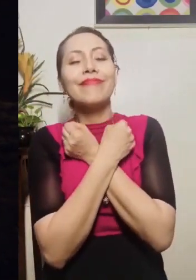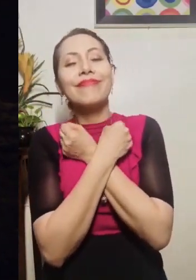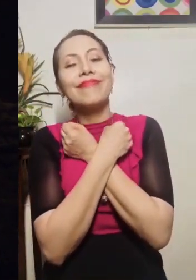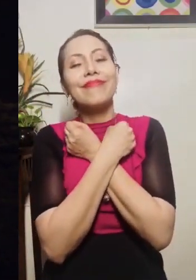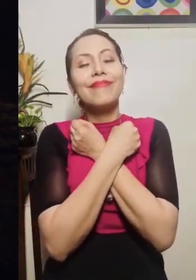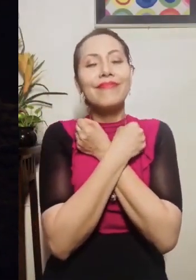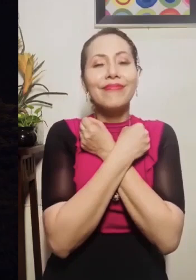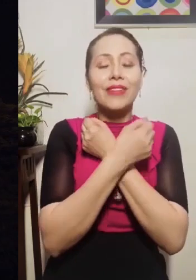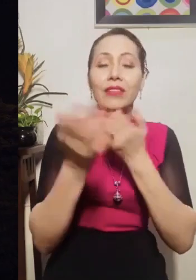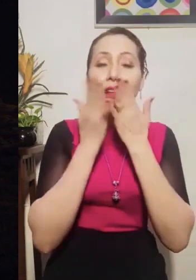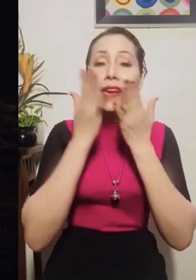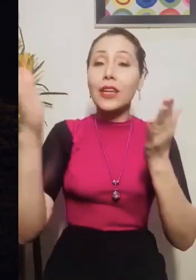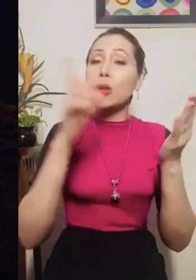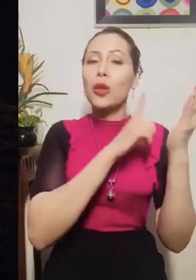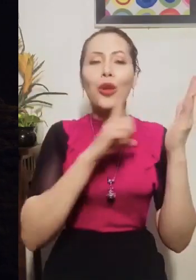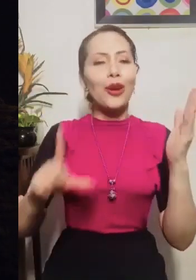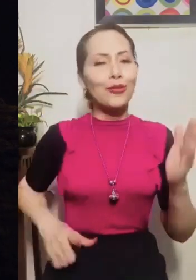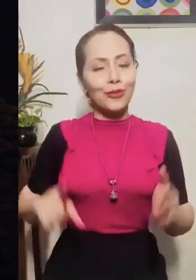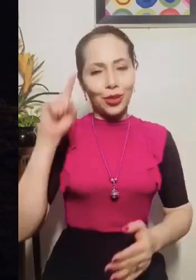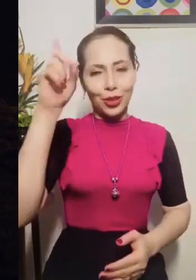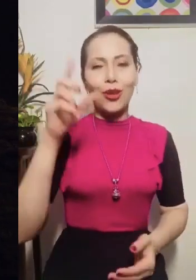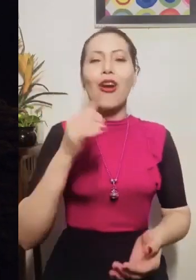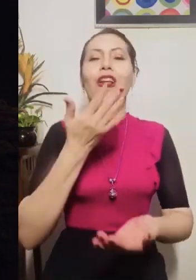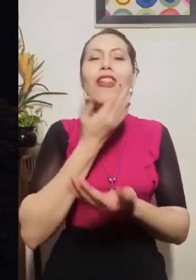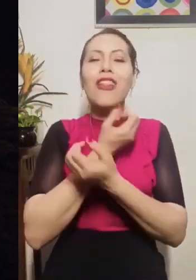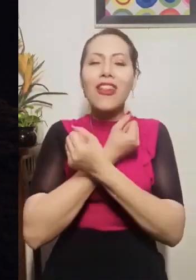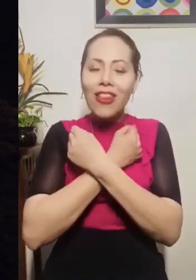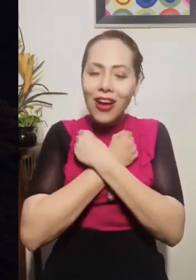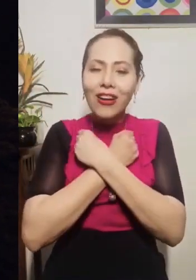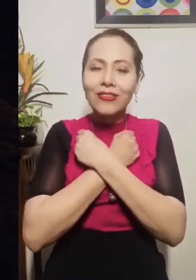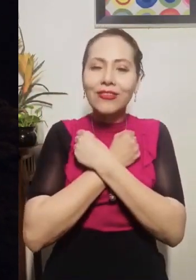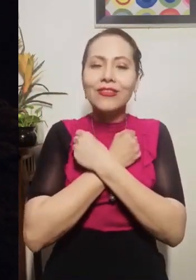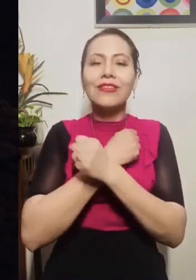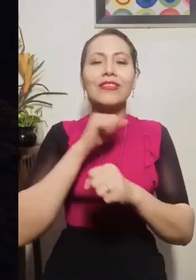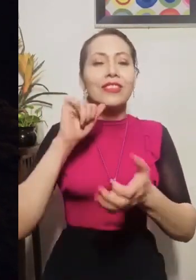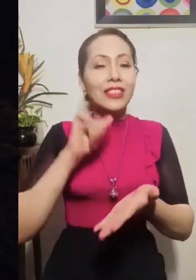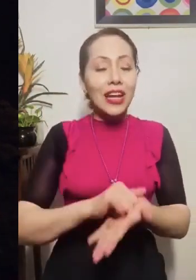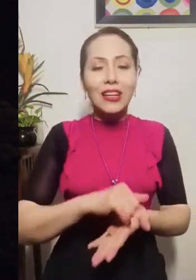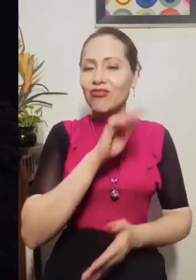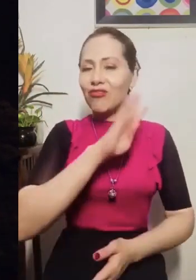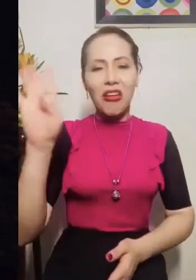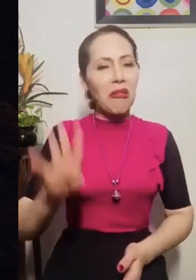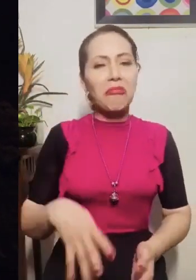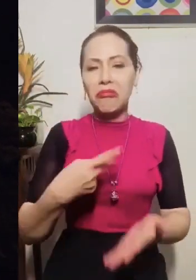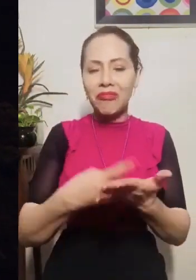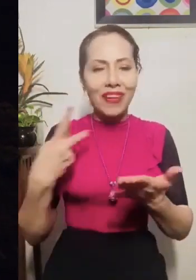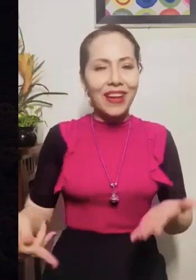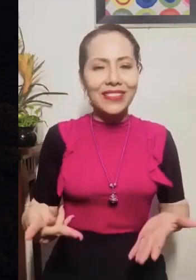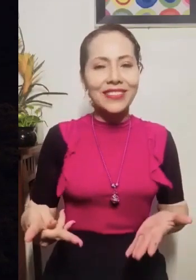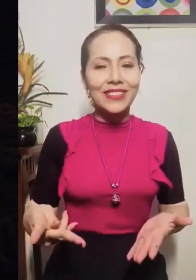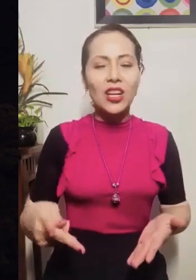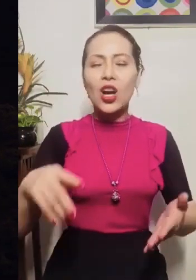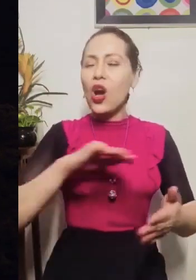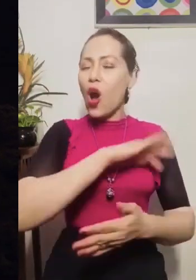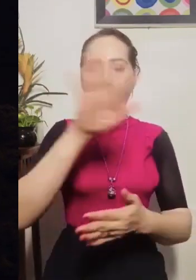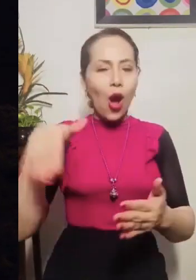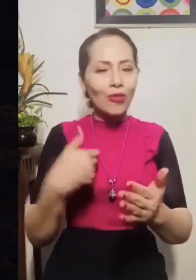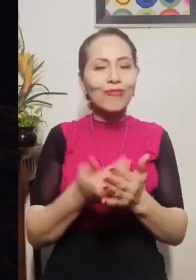Thank you, Lord, for your love that never fails. Our praise and glory to you, Lord